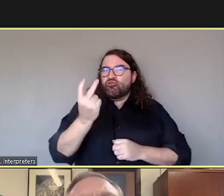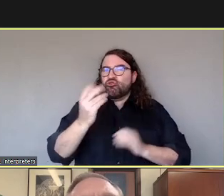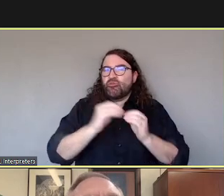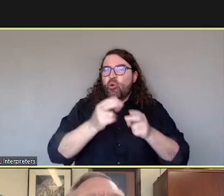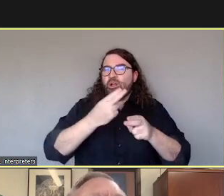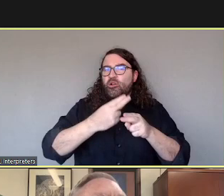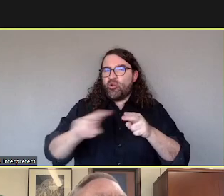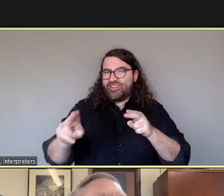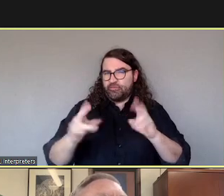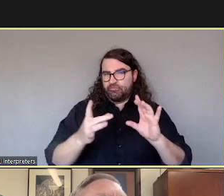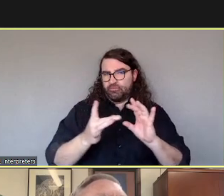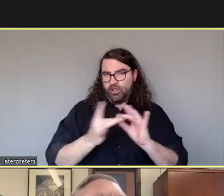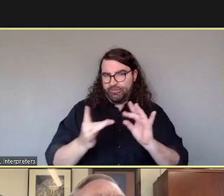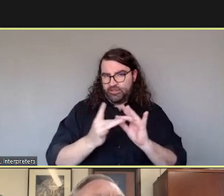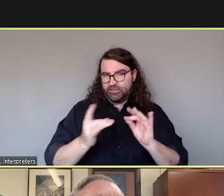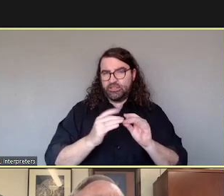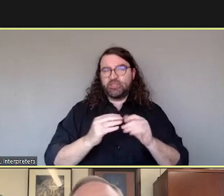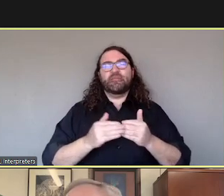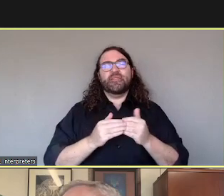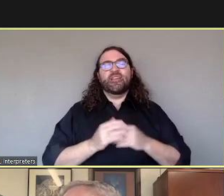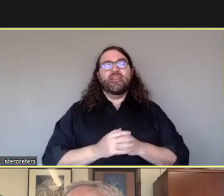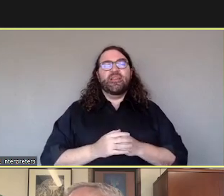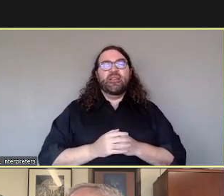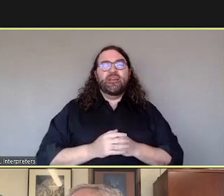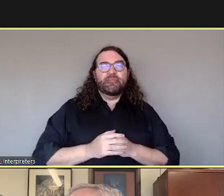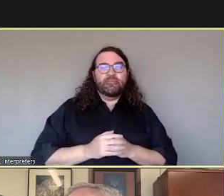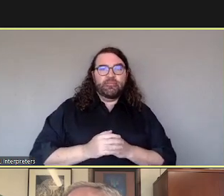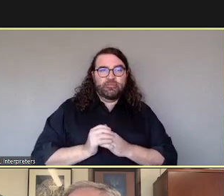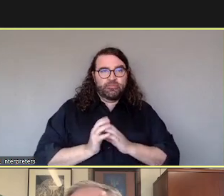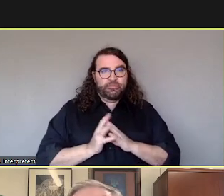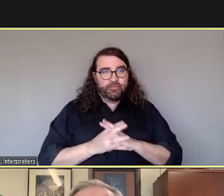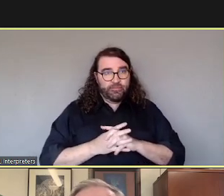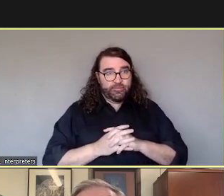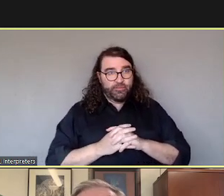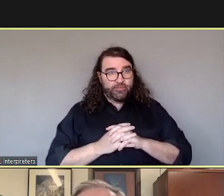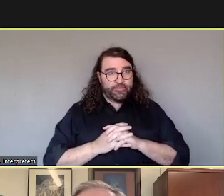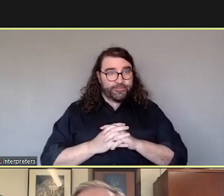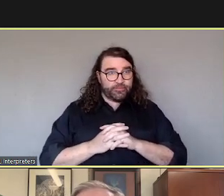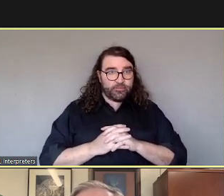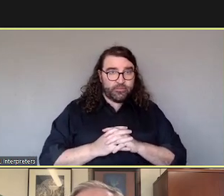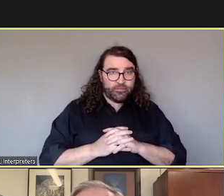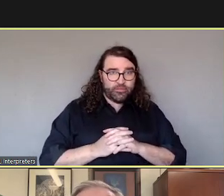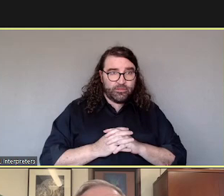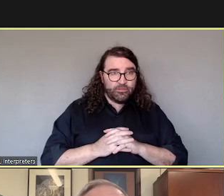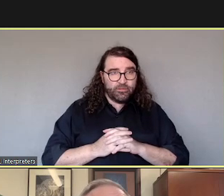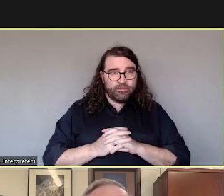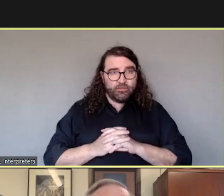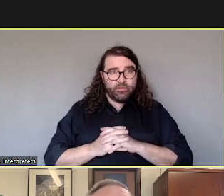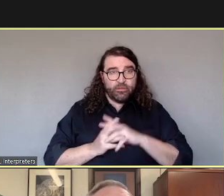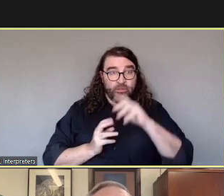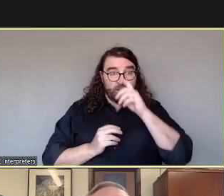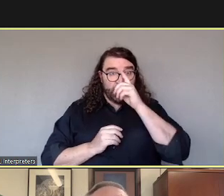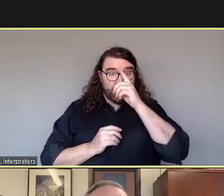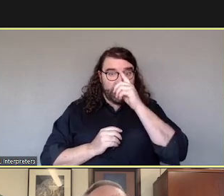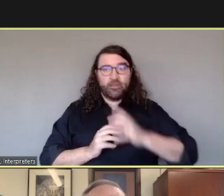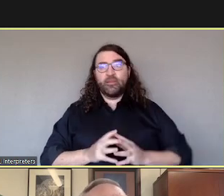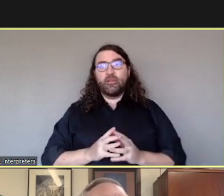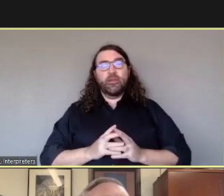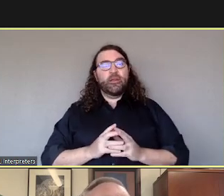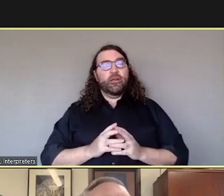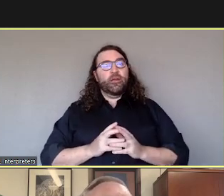do. So Brianna, next slide.